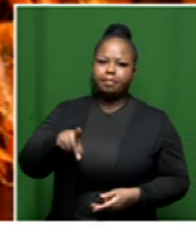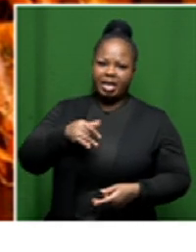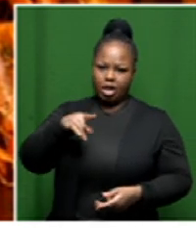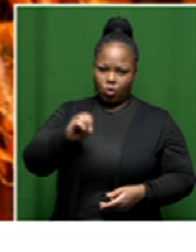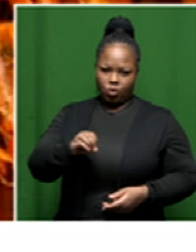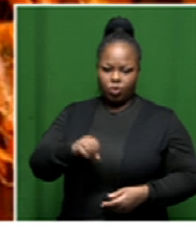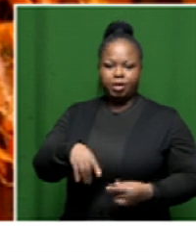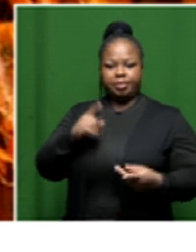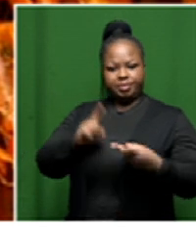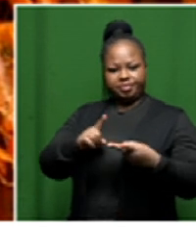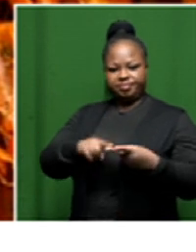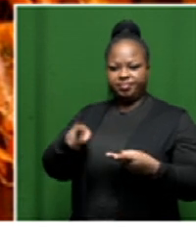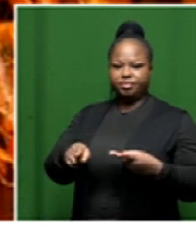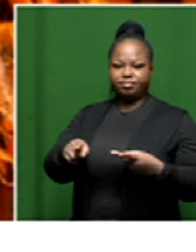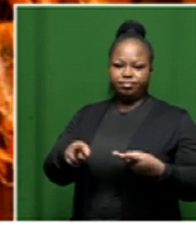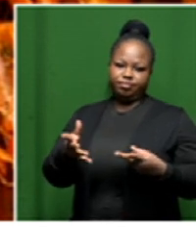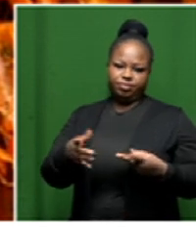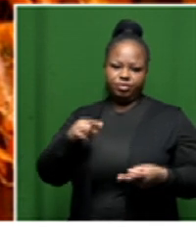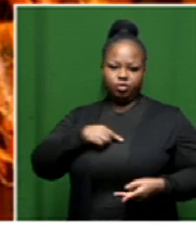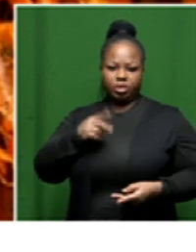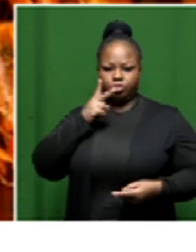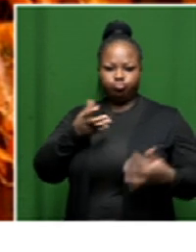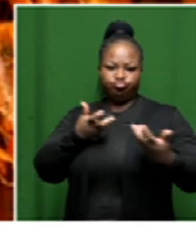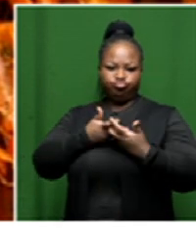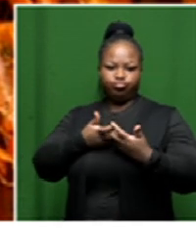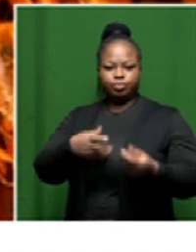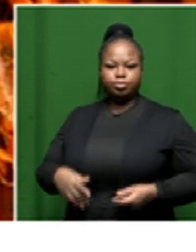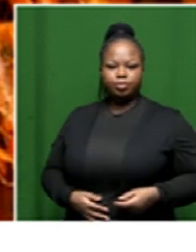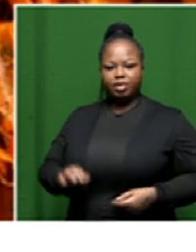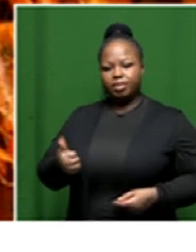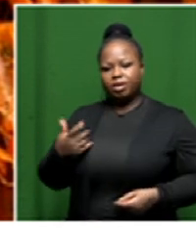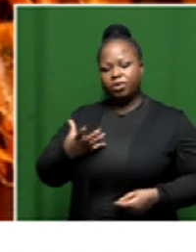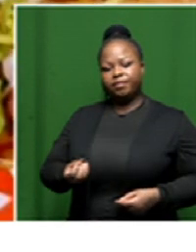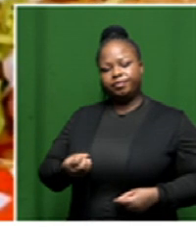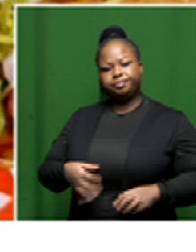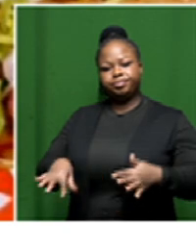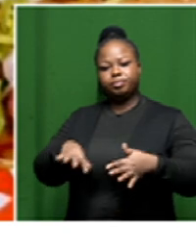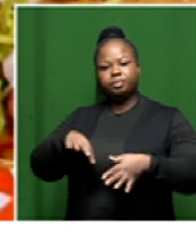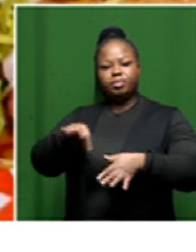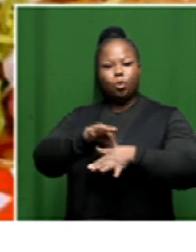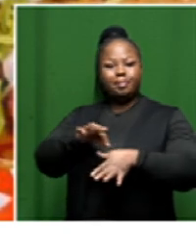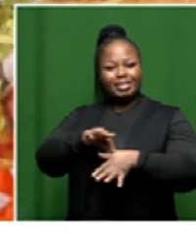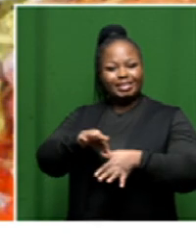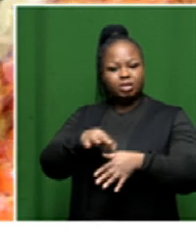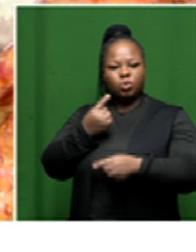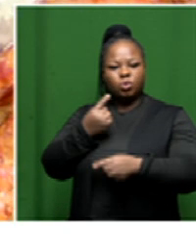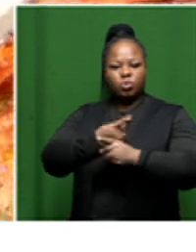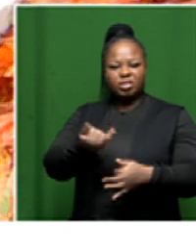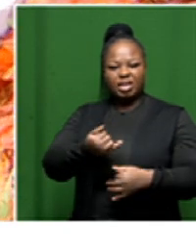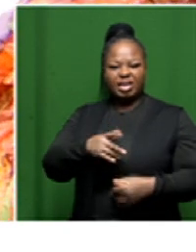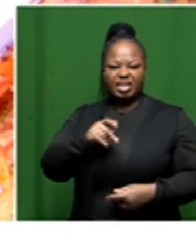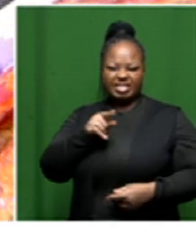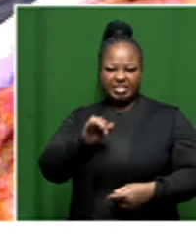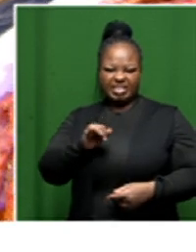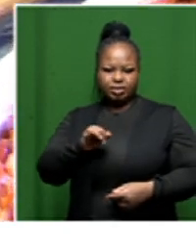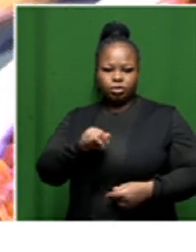paella rice. Sure. So works very well with that. Okay. And then on this side we've got our mussels. This I would call a typical Kasi surf